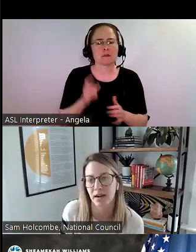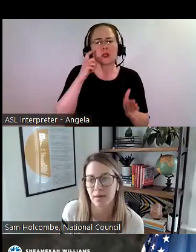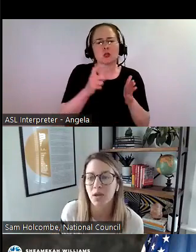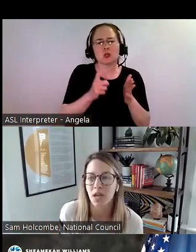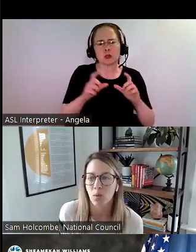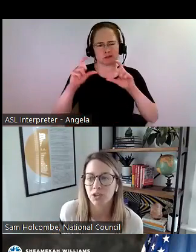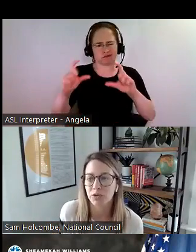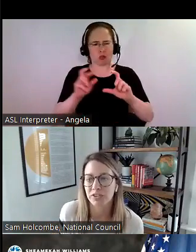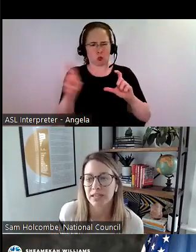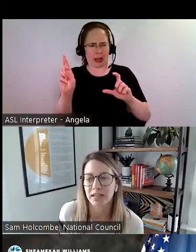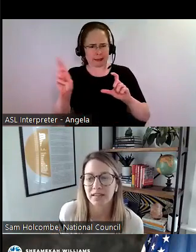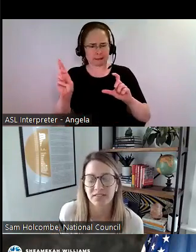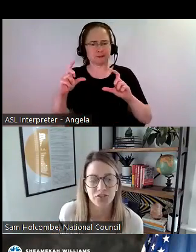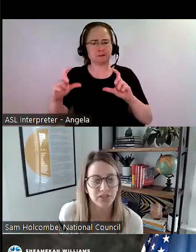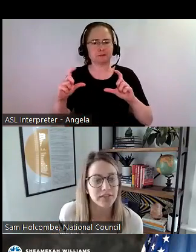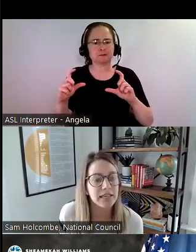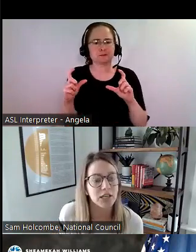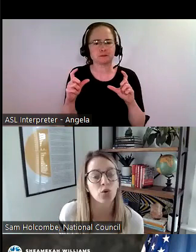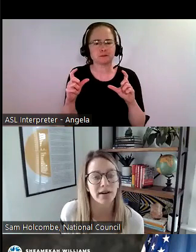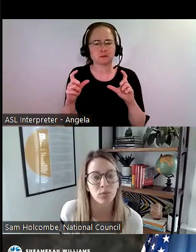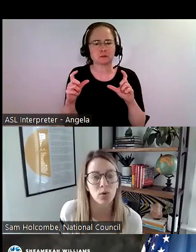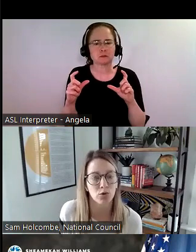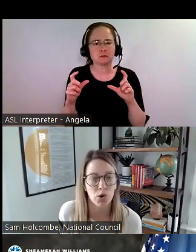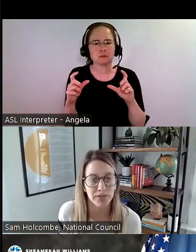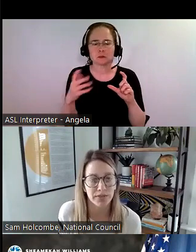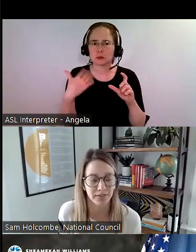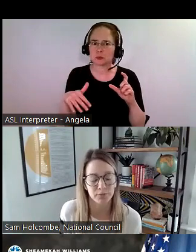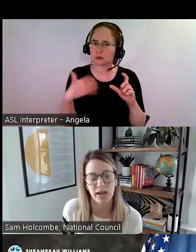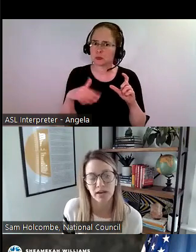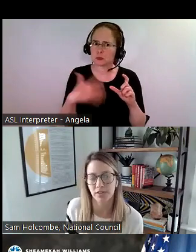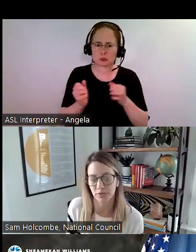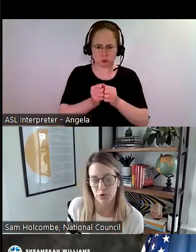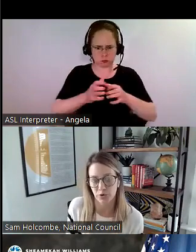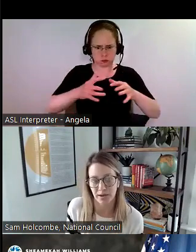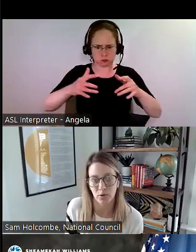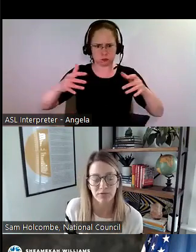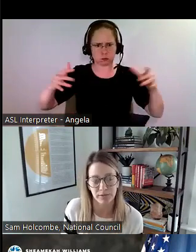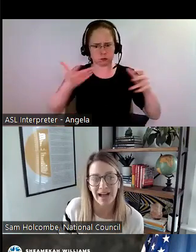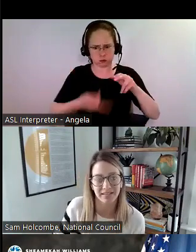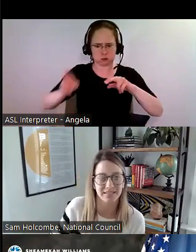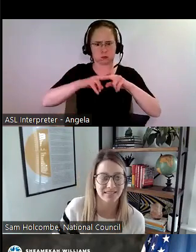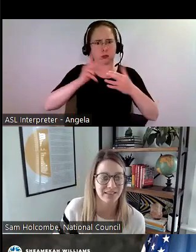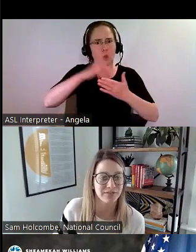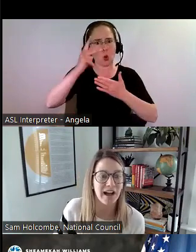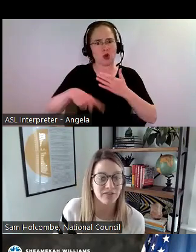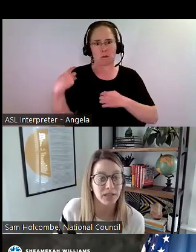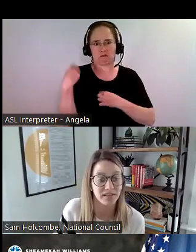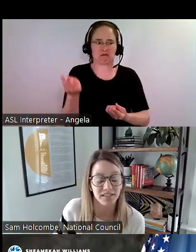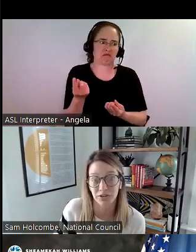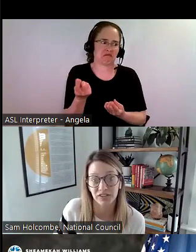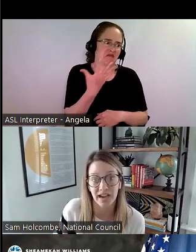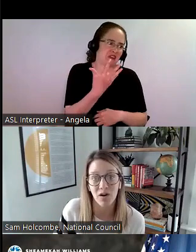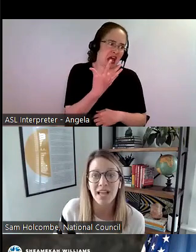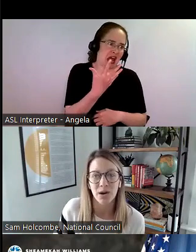right side, what you see is just the incredible growth and spread of this program over the past